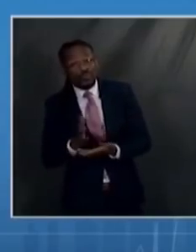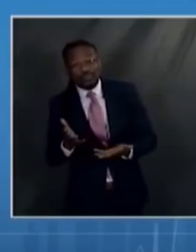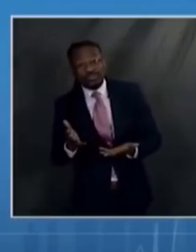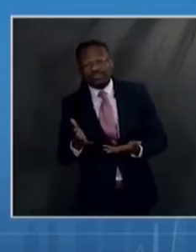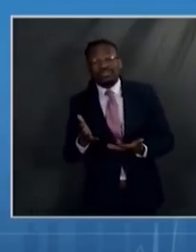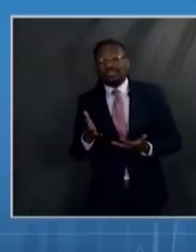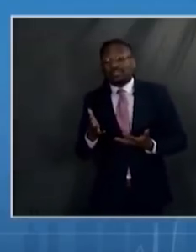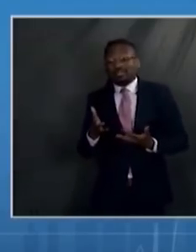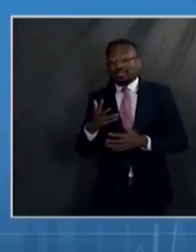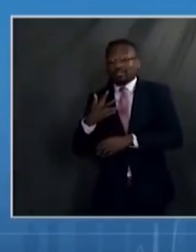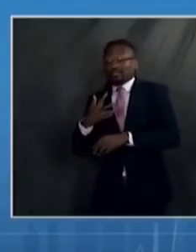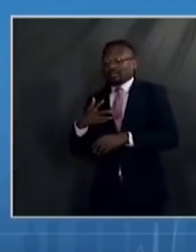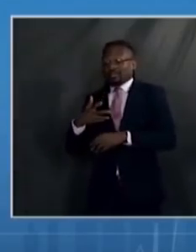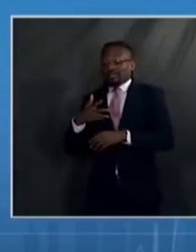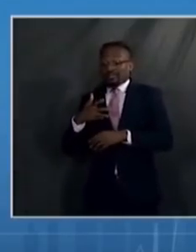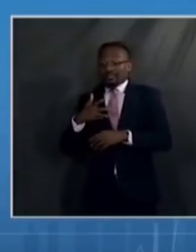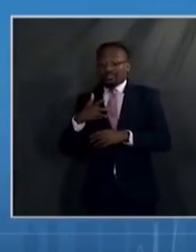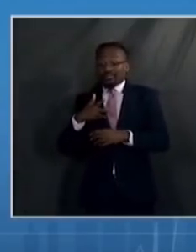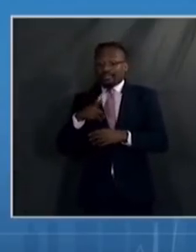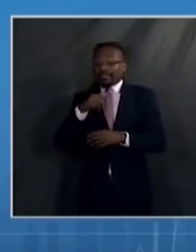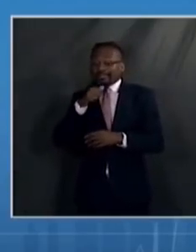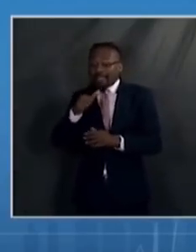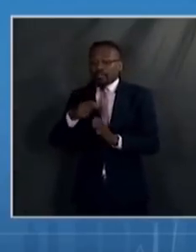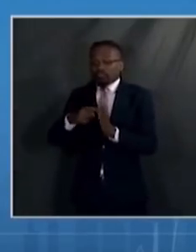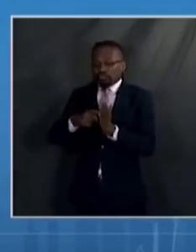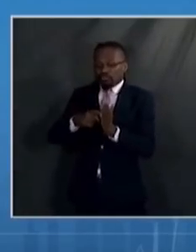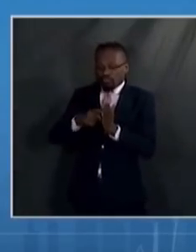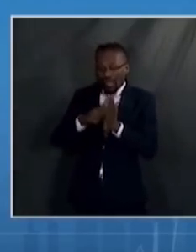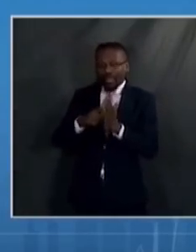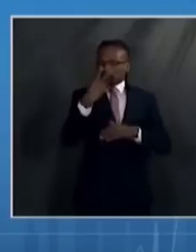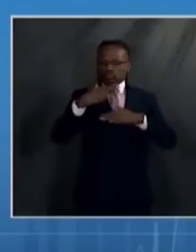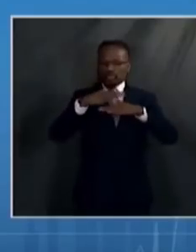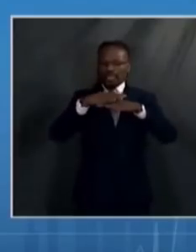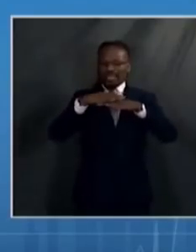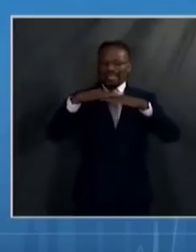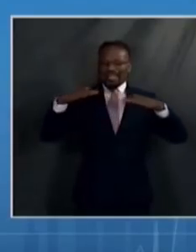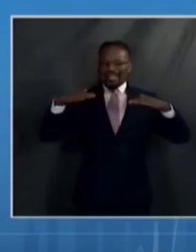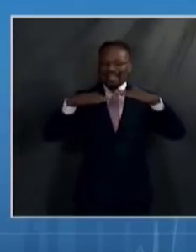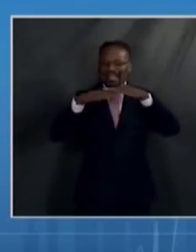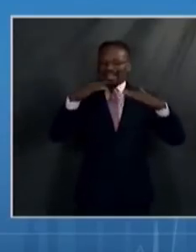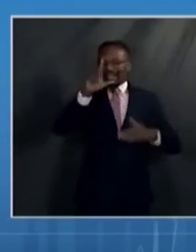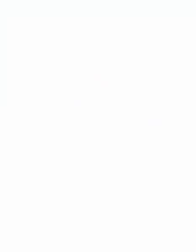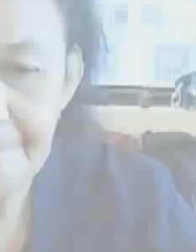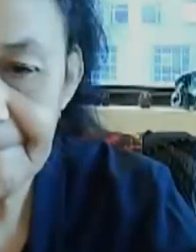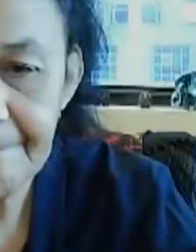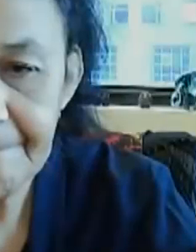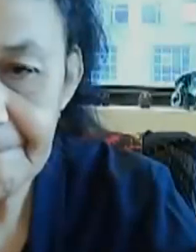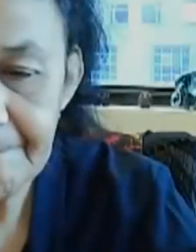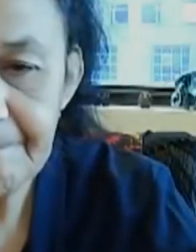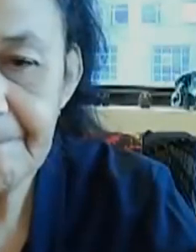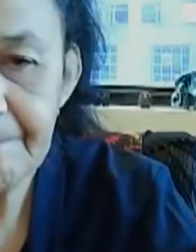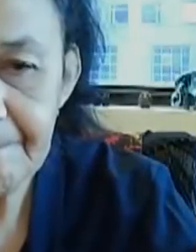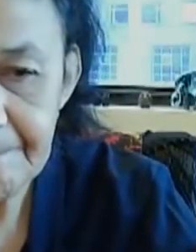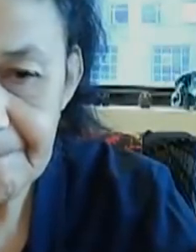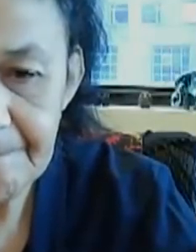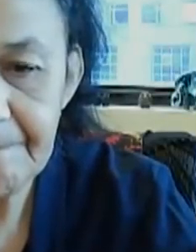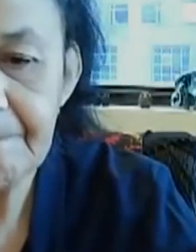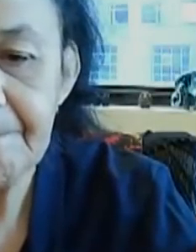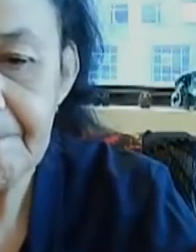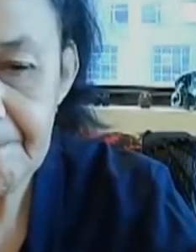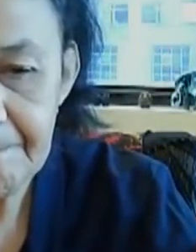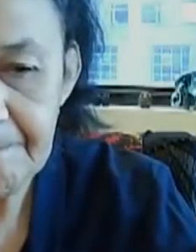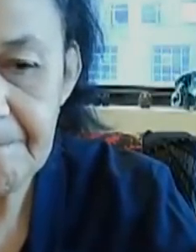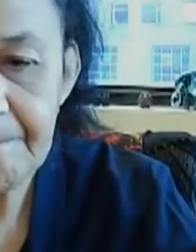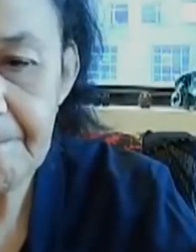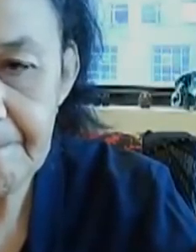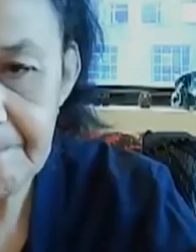vaccination of teachers is not a prerequisite for safe reopening of schools. President Biden has said he wants to reopen a majority of